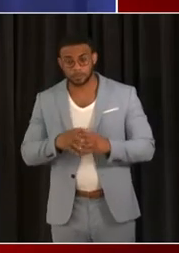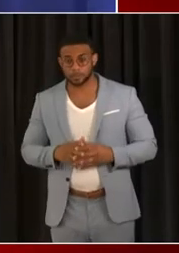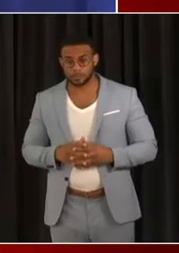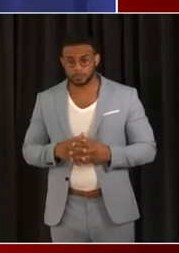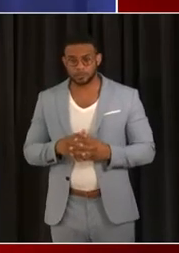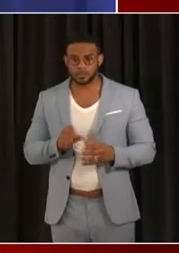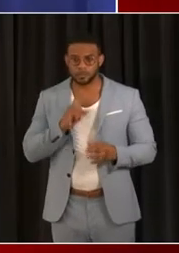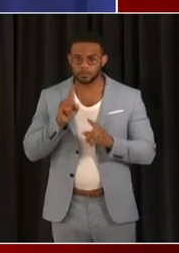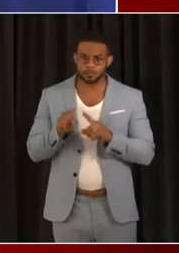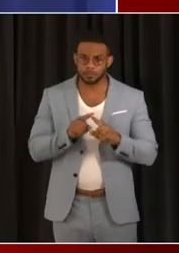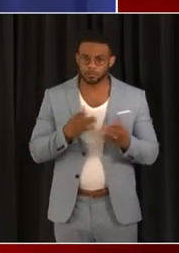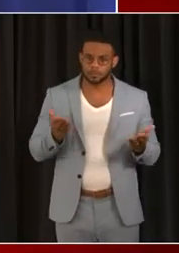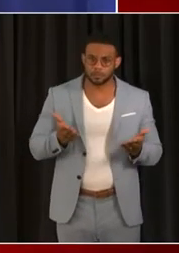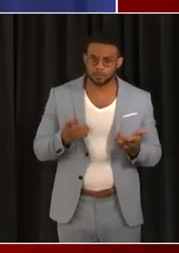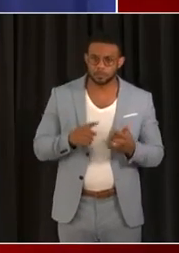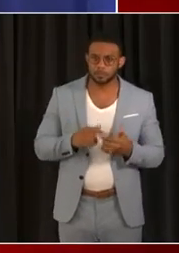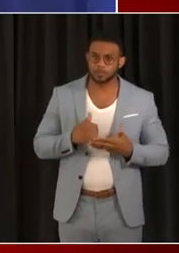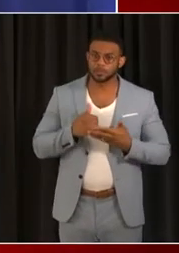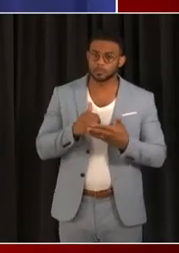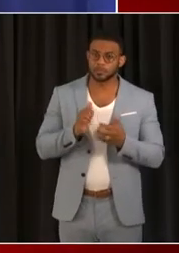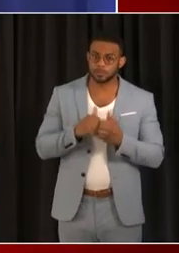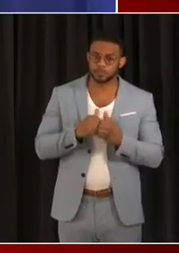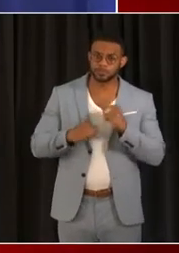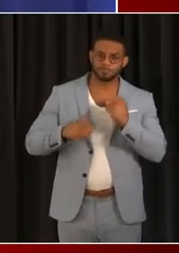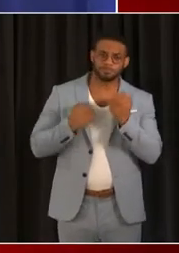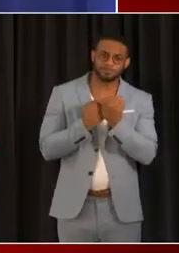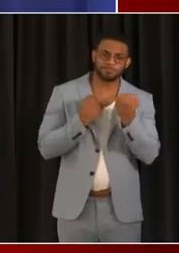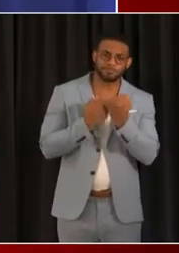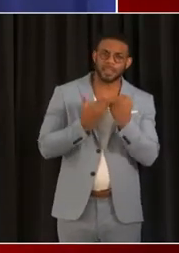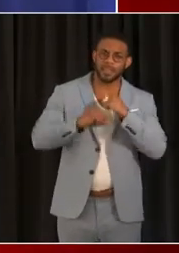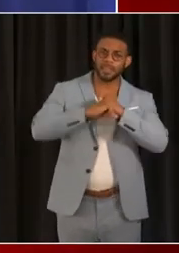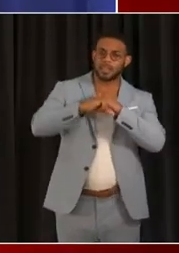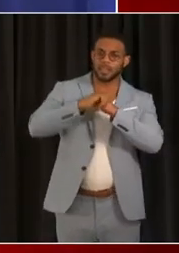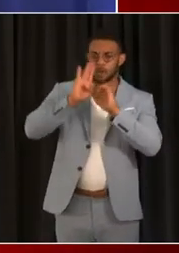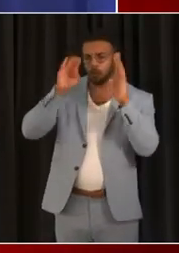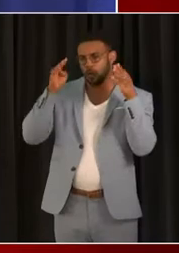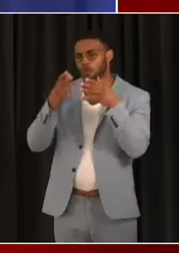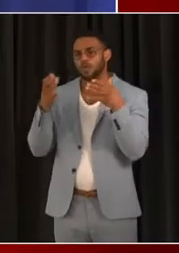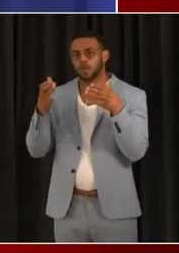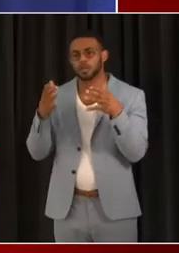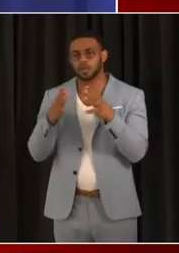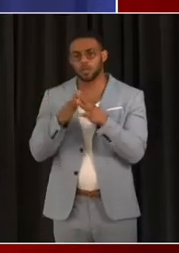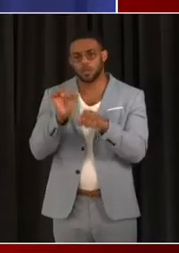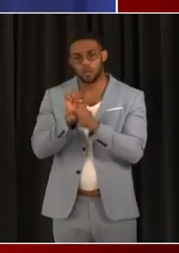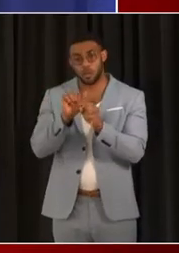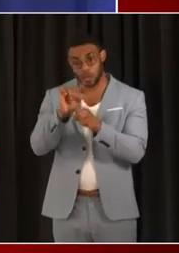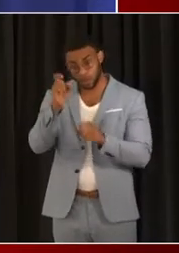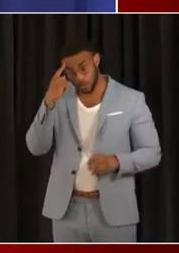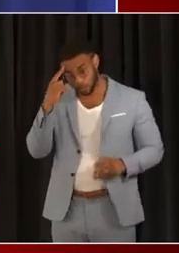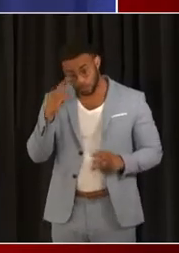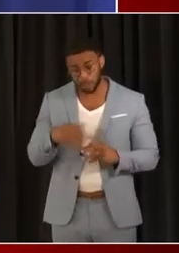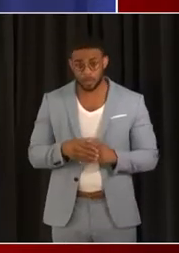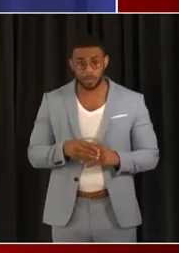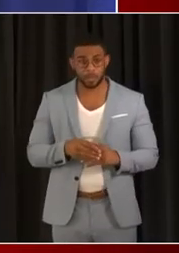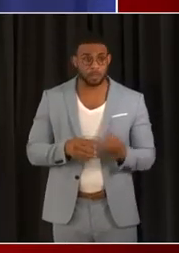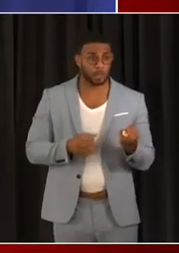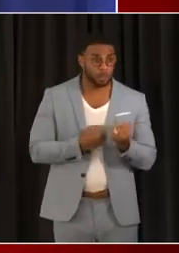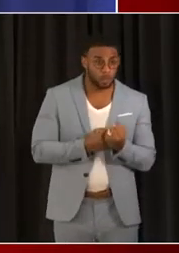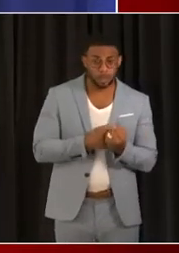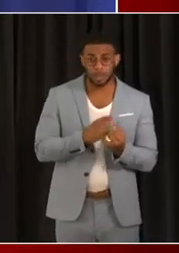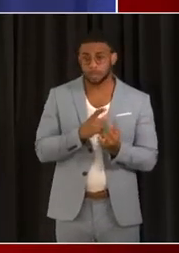sector. We are also here to help with advocacy. We focus a great deal with working with the government to